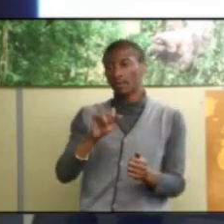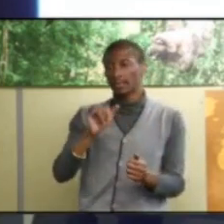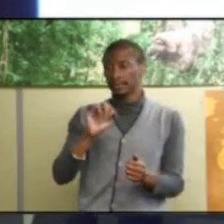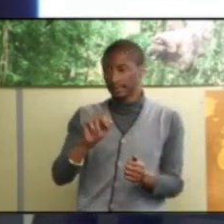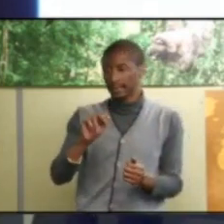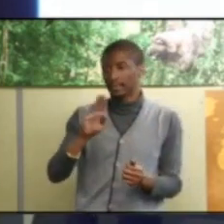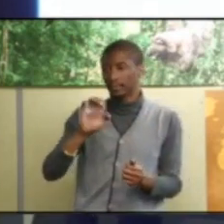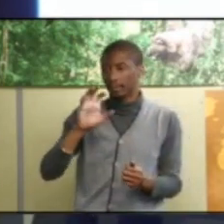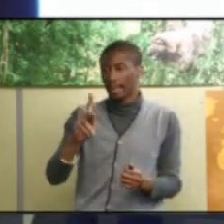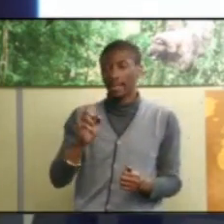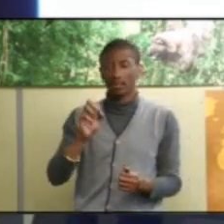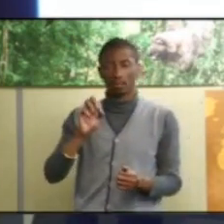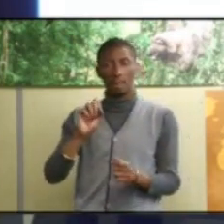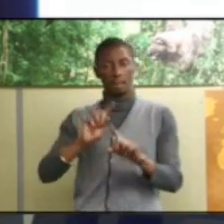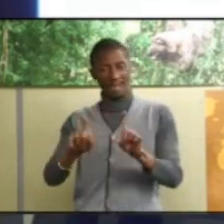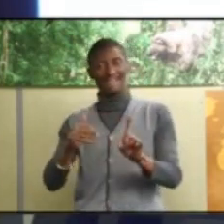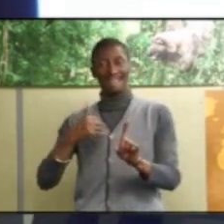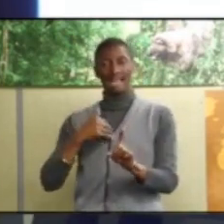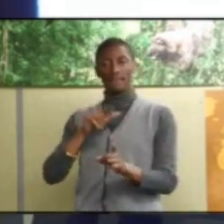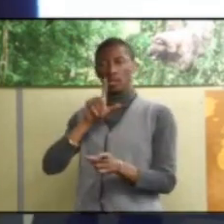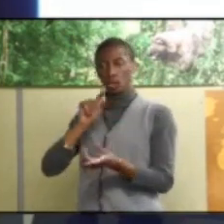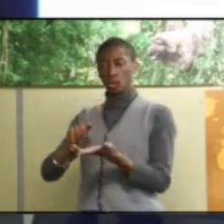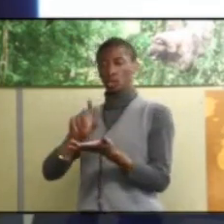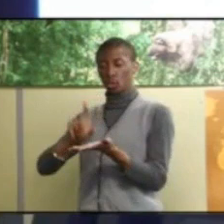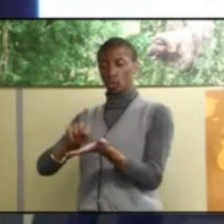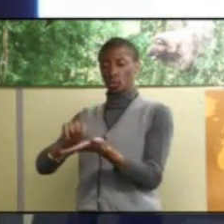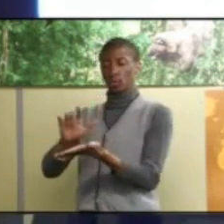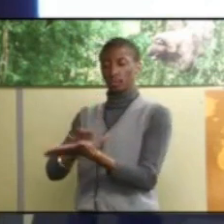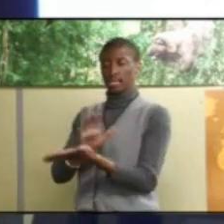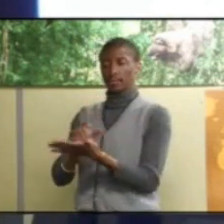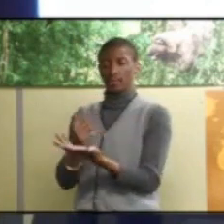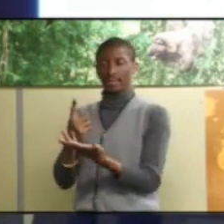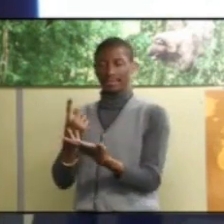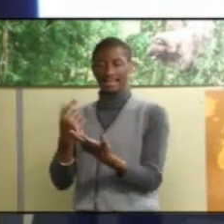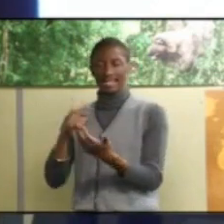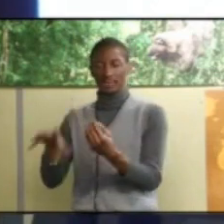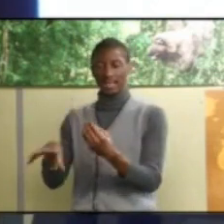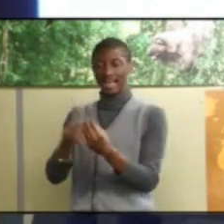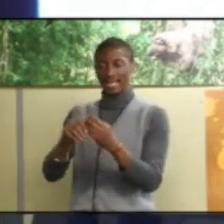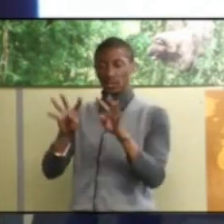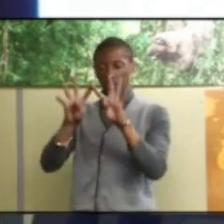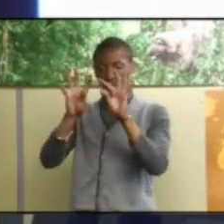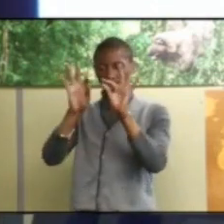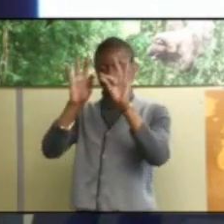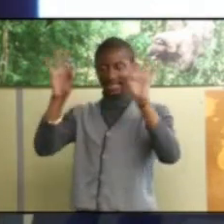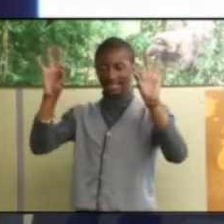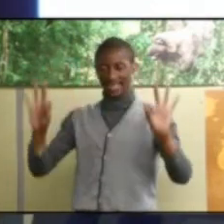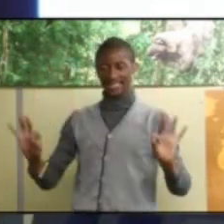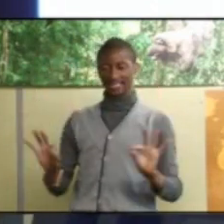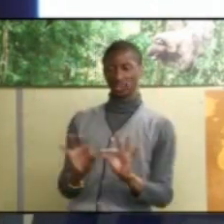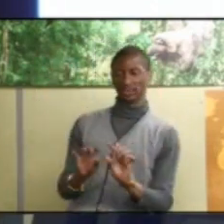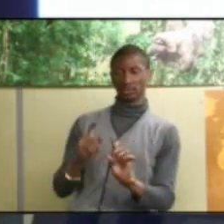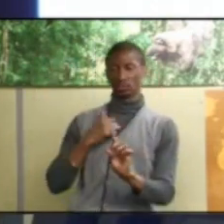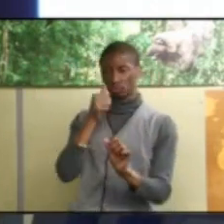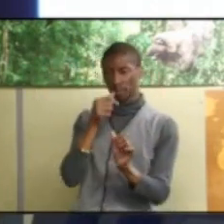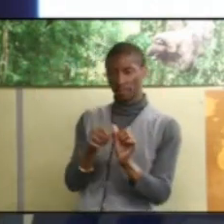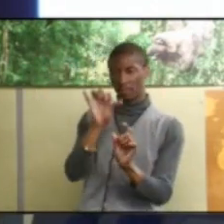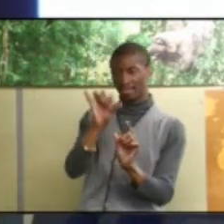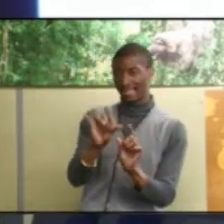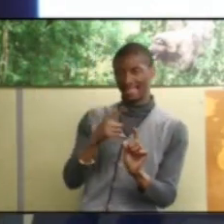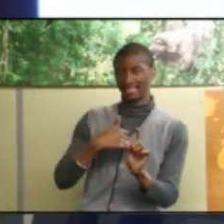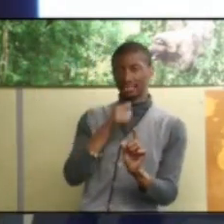or some artistic fabrication that has to go on to the edges. Keep that in mind, that those aren't